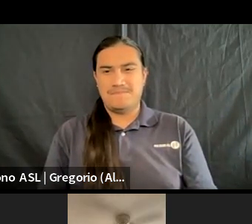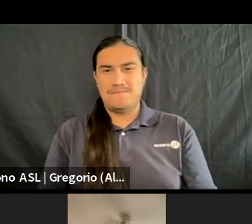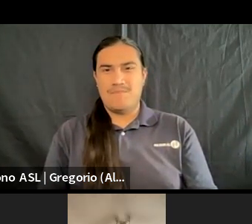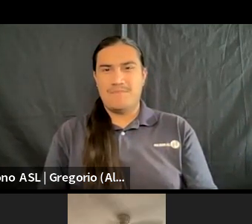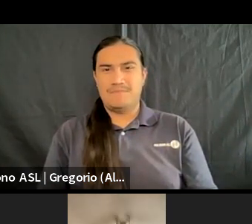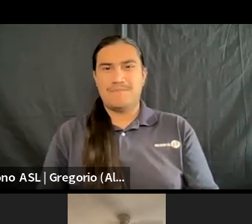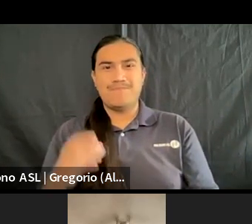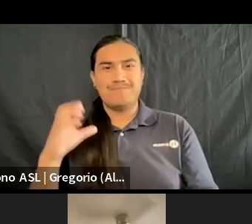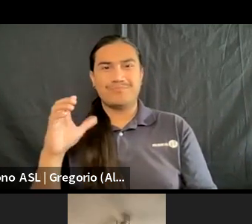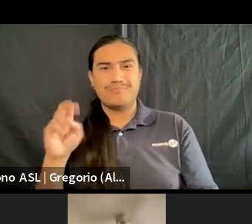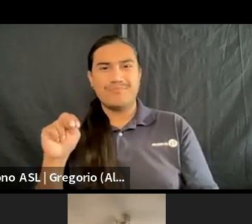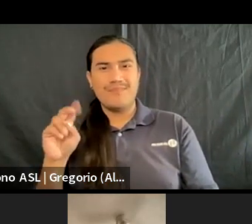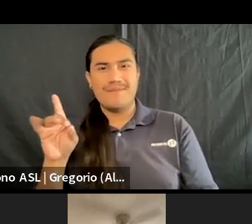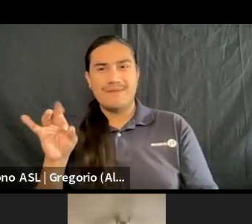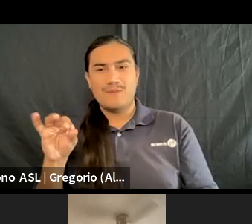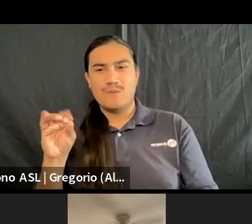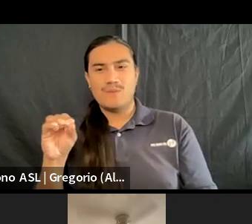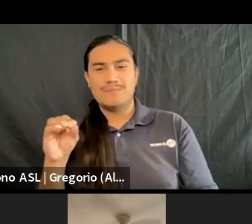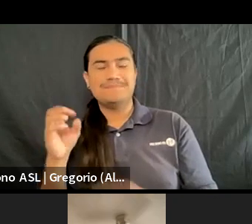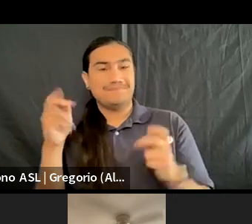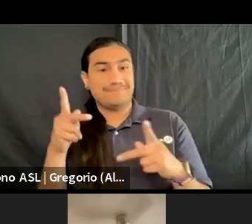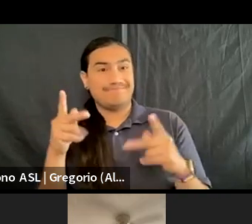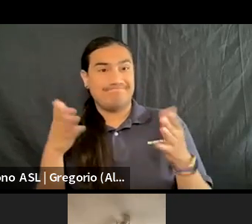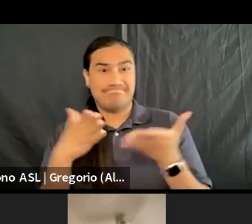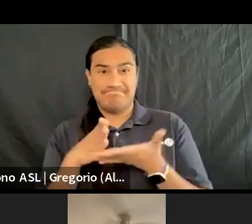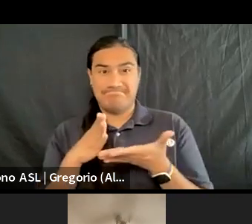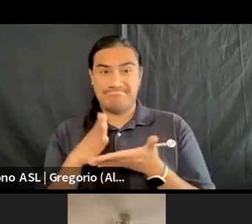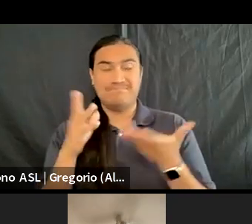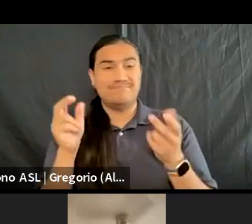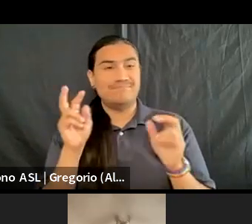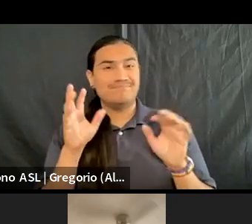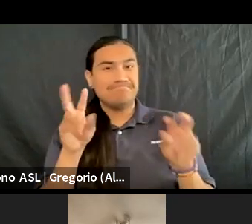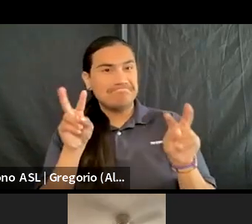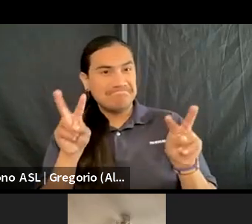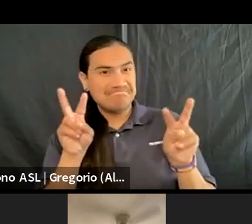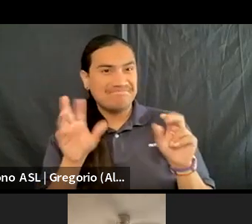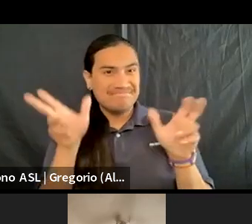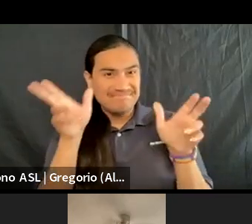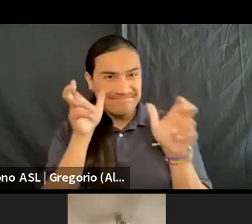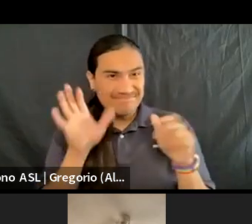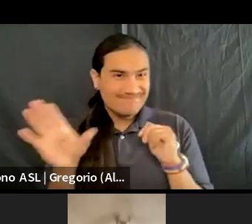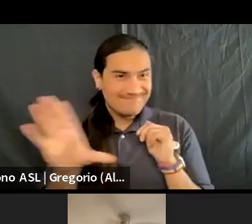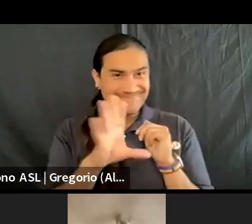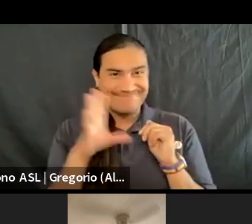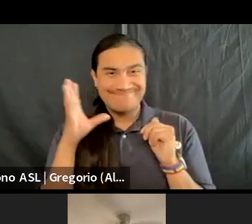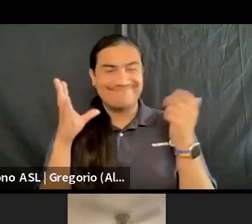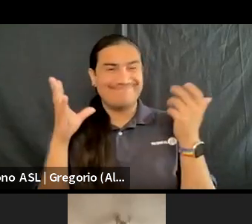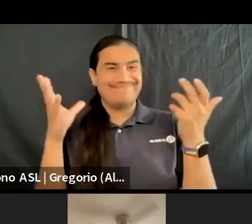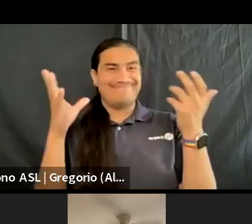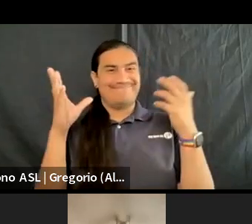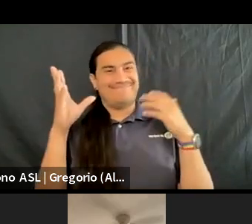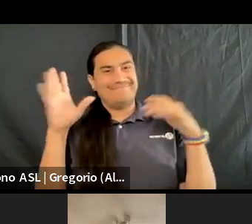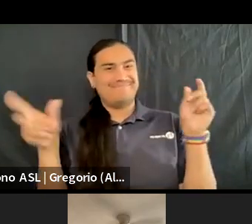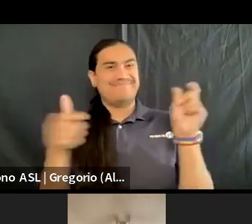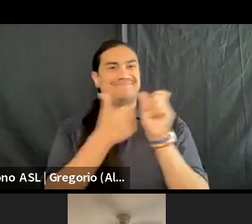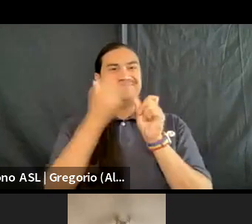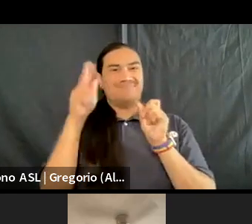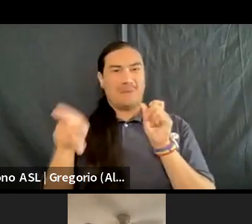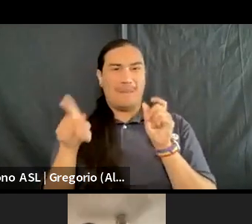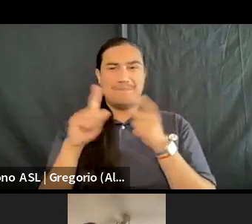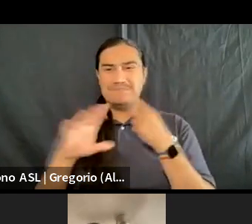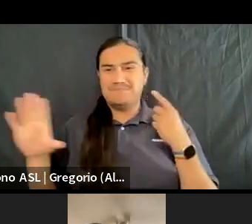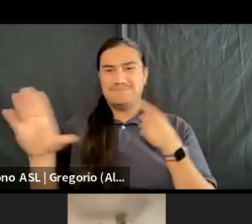All right. So I'm looking forward to hearing the follow-ups to those